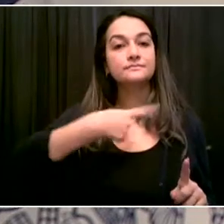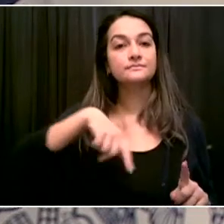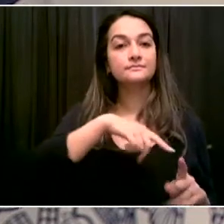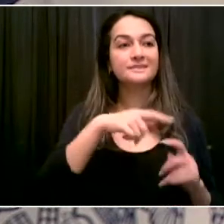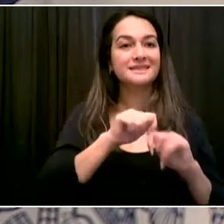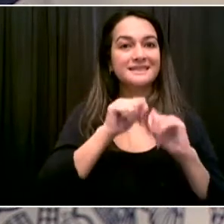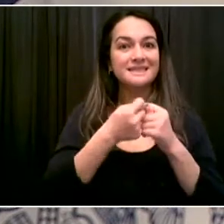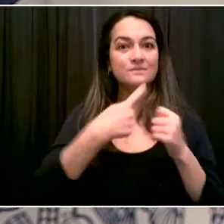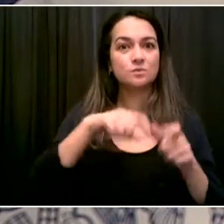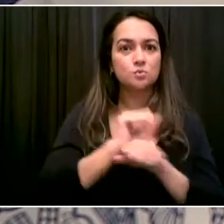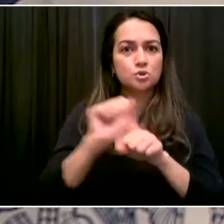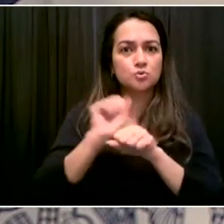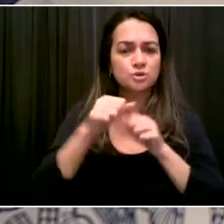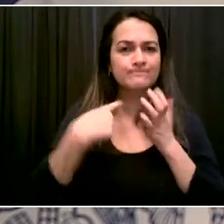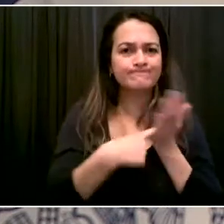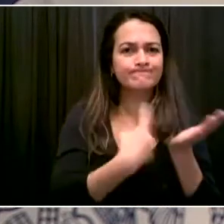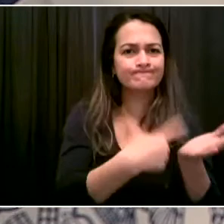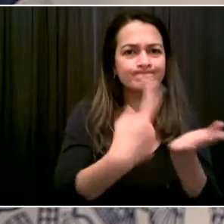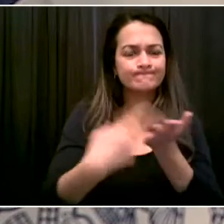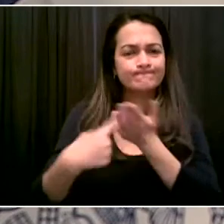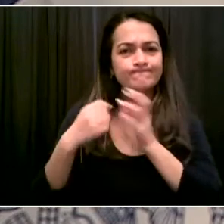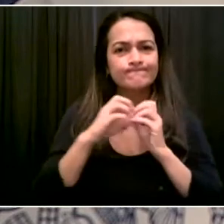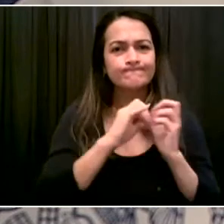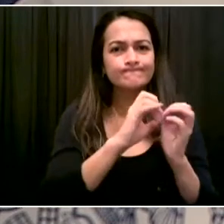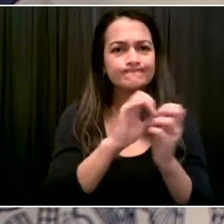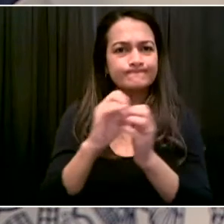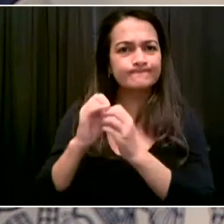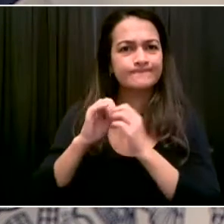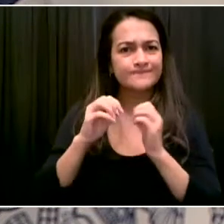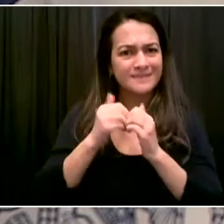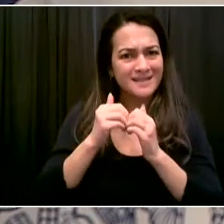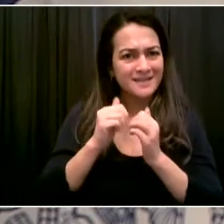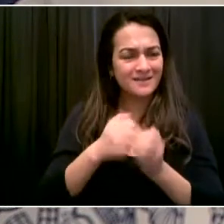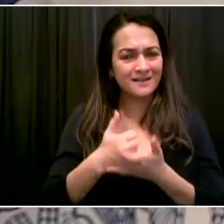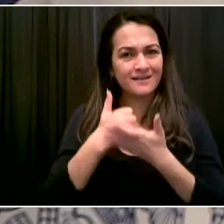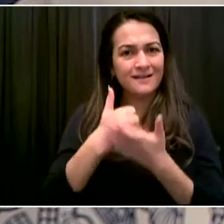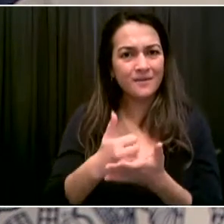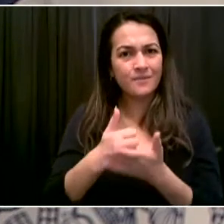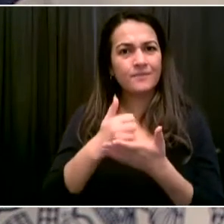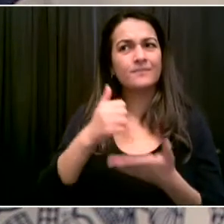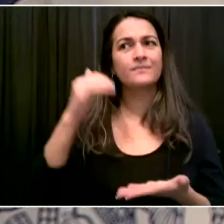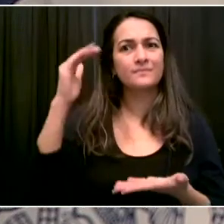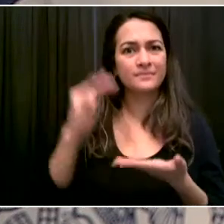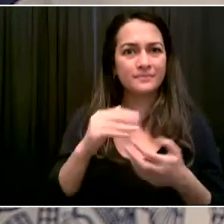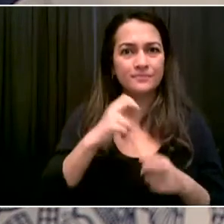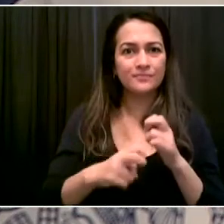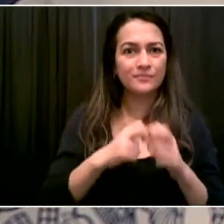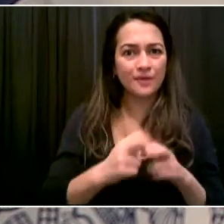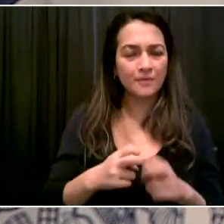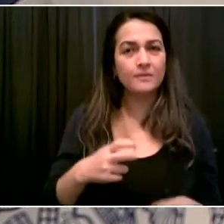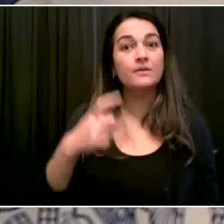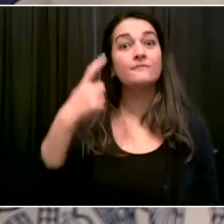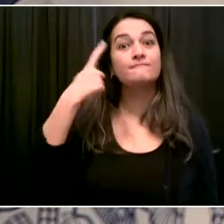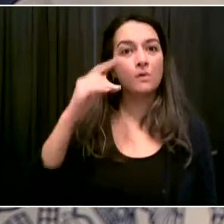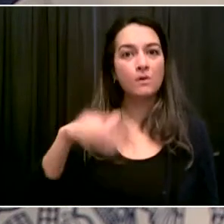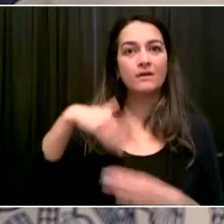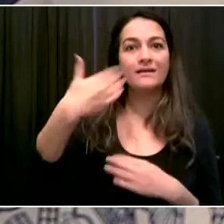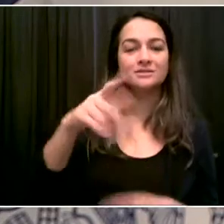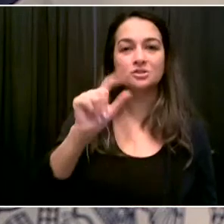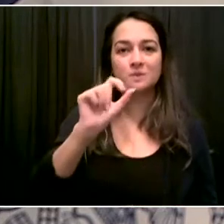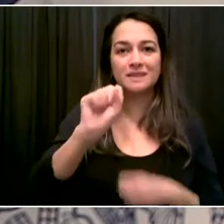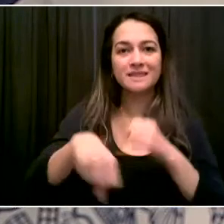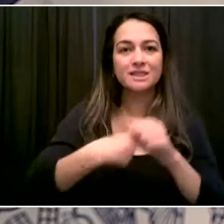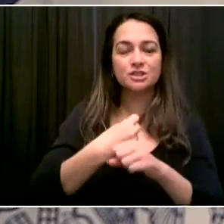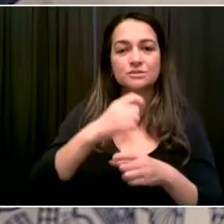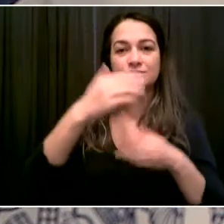now talking about having the time to do the really big creative stuff. Now, I mentioned what that needs to be. That needs to be getting more and more of